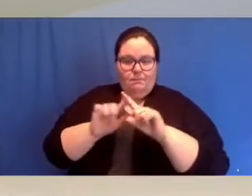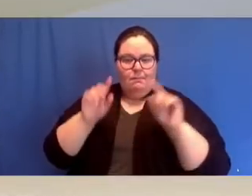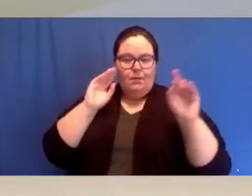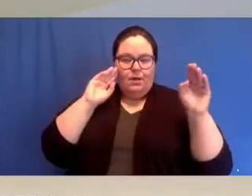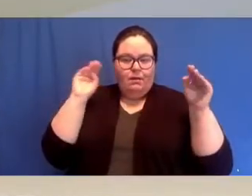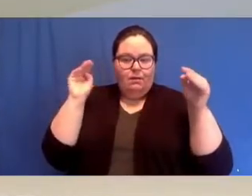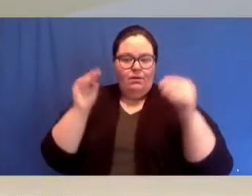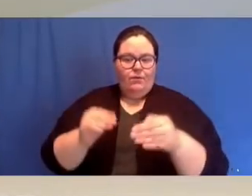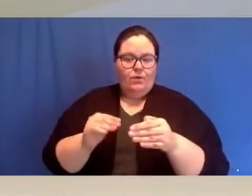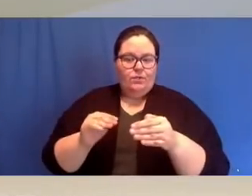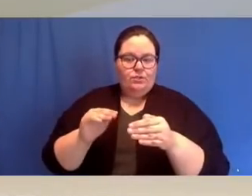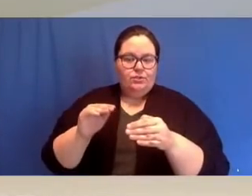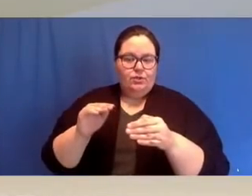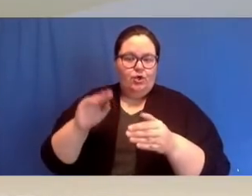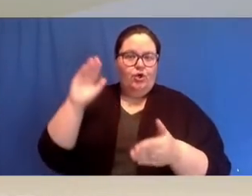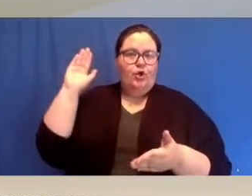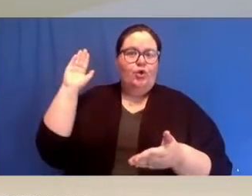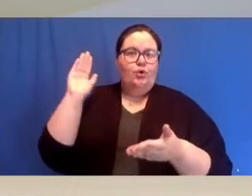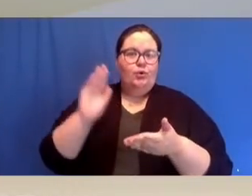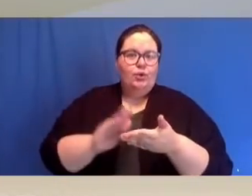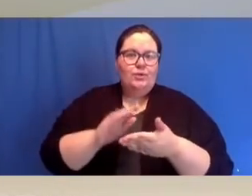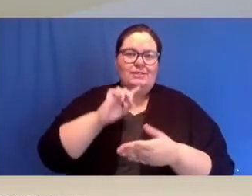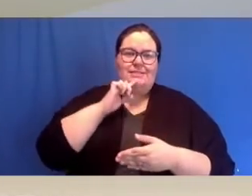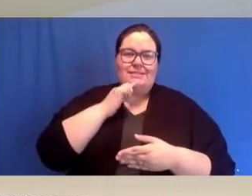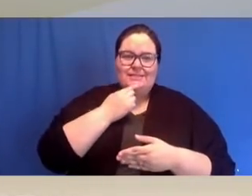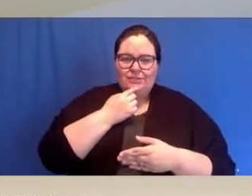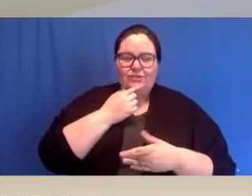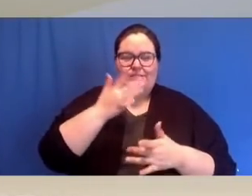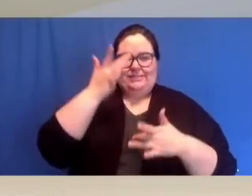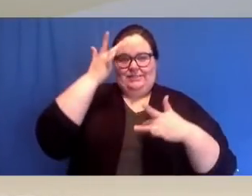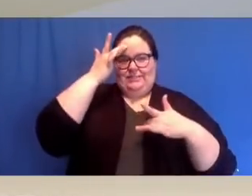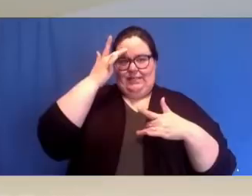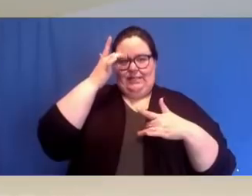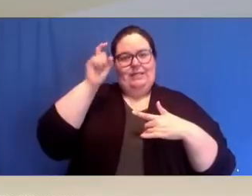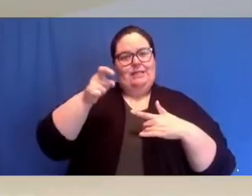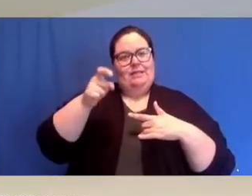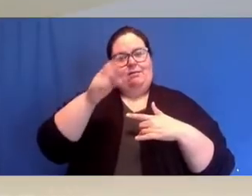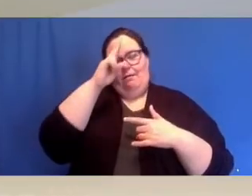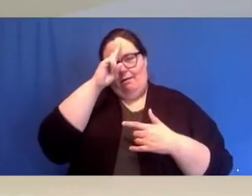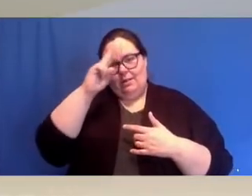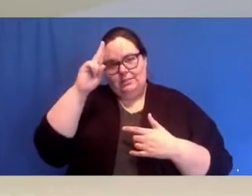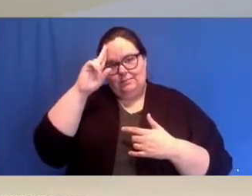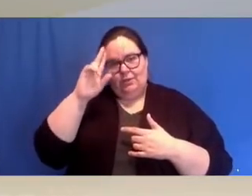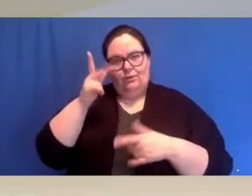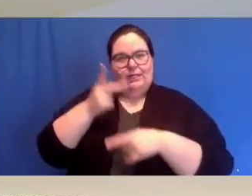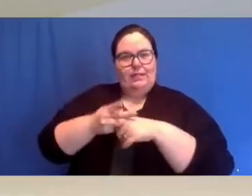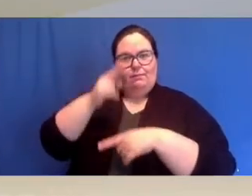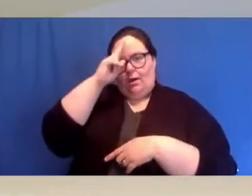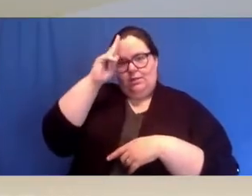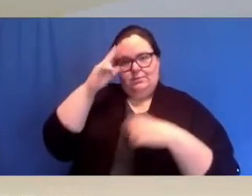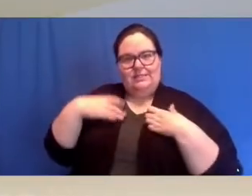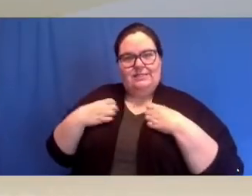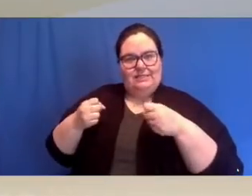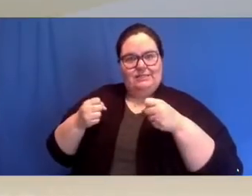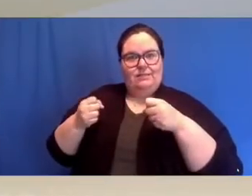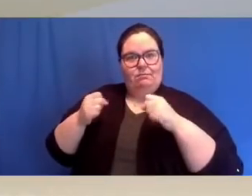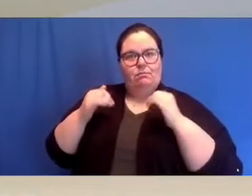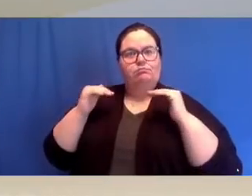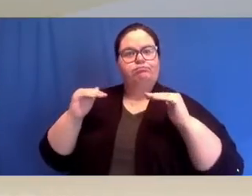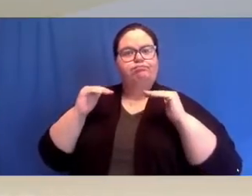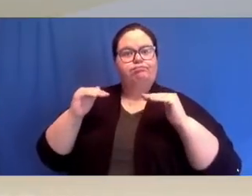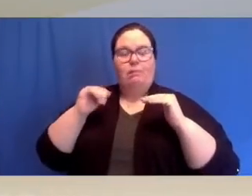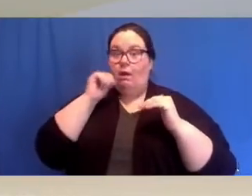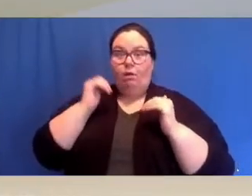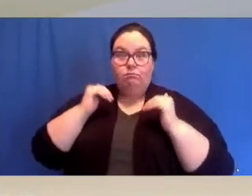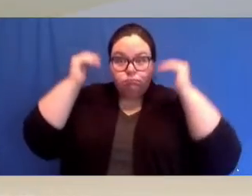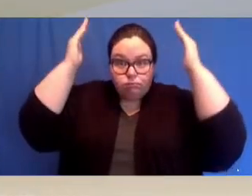minimizing the severe outcomes like hospitalizations and how we can manage and decrease the impact on the system in that